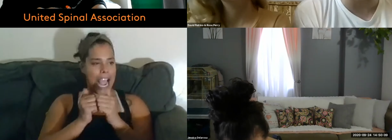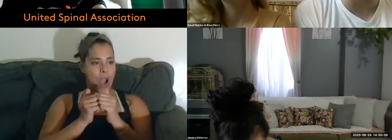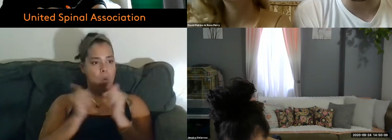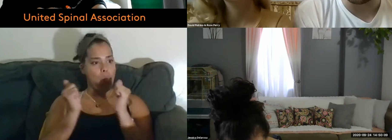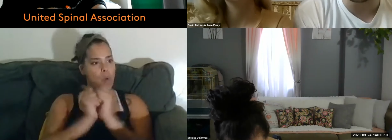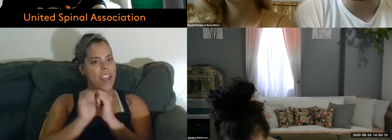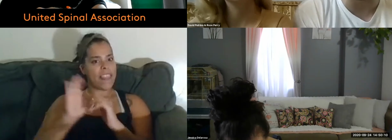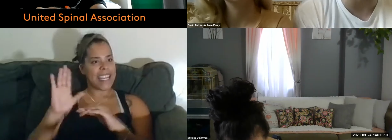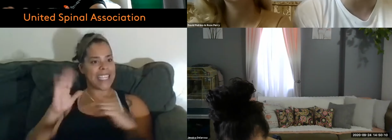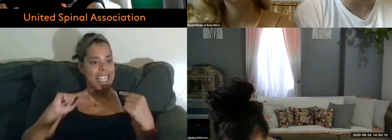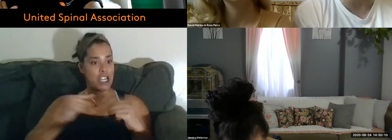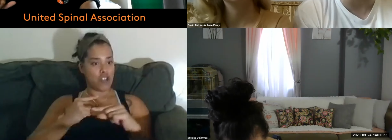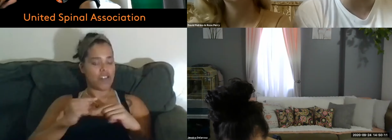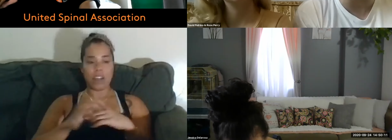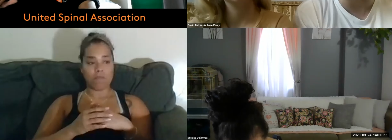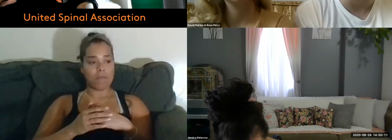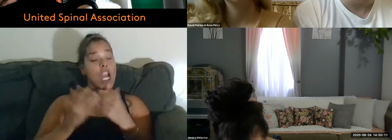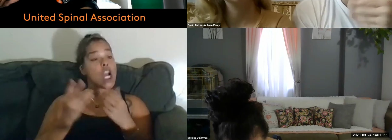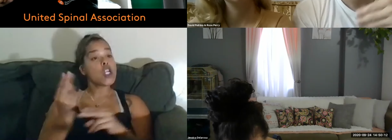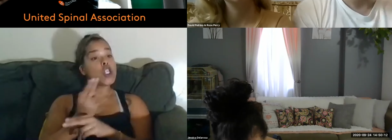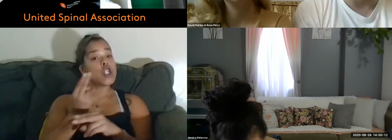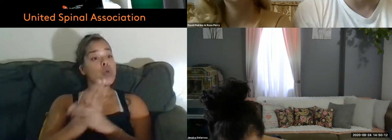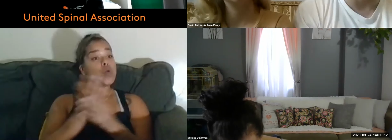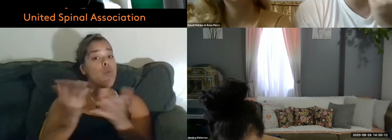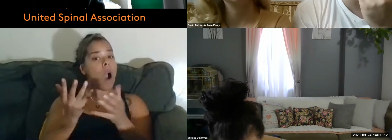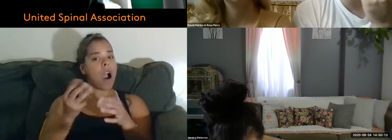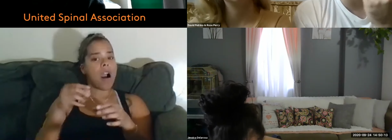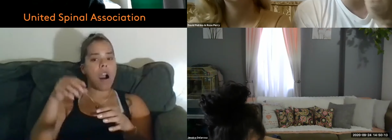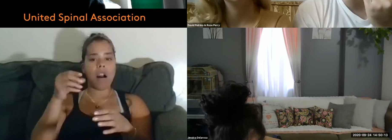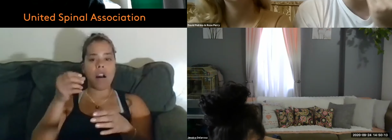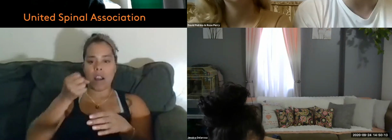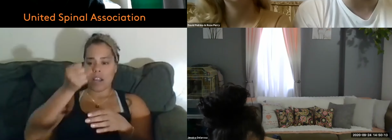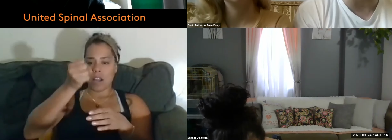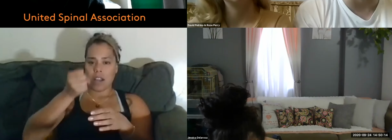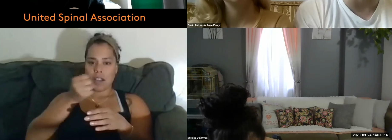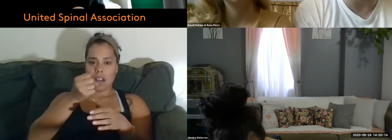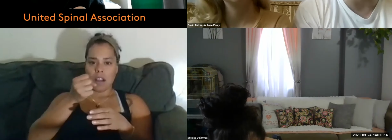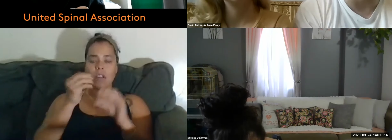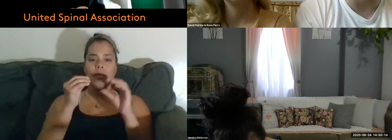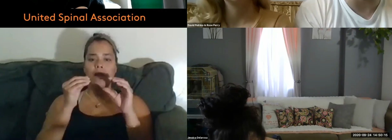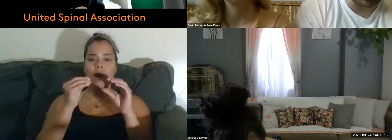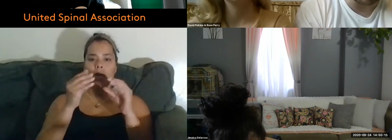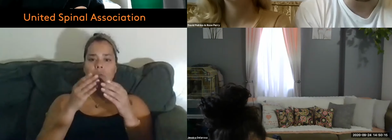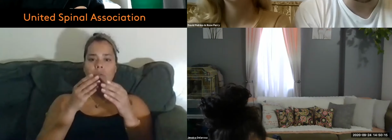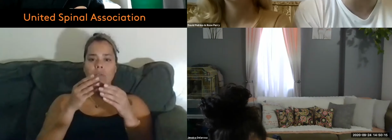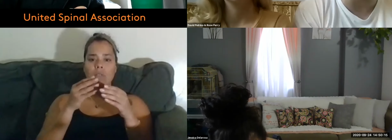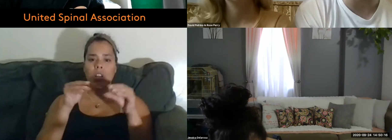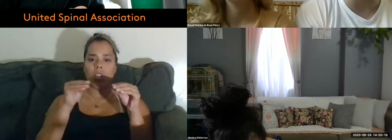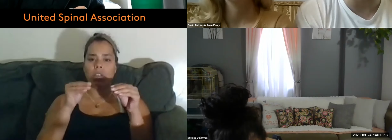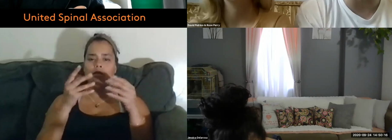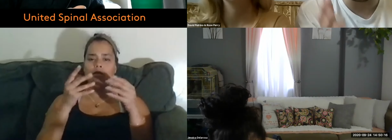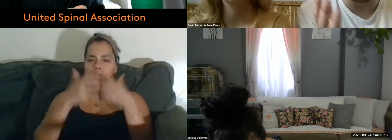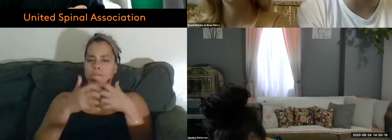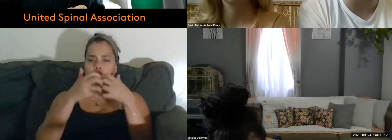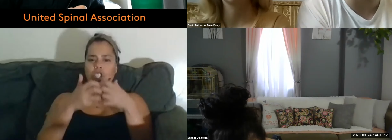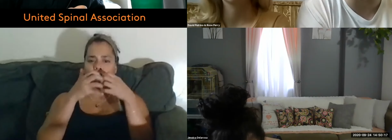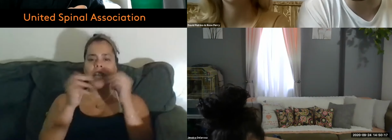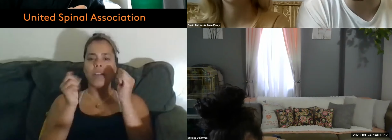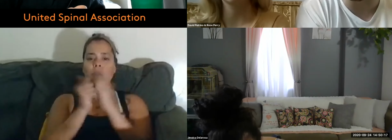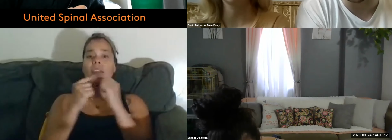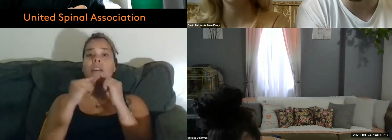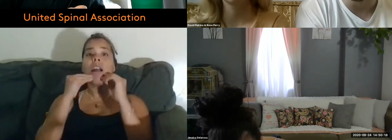was by use of a quad stick, which is a device that through certain mouth and head movements, you can interact with a screen